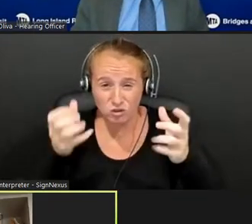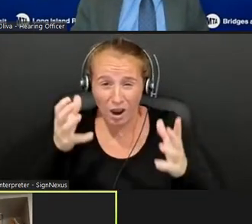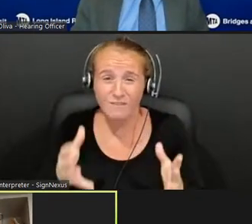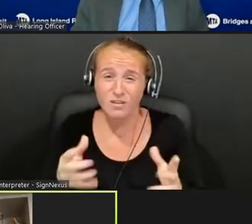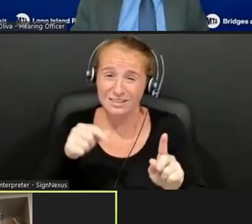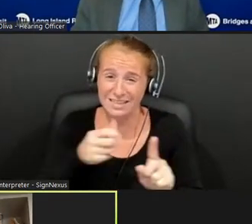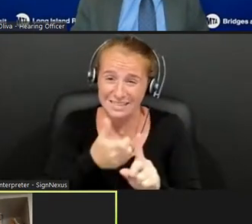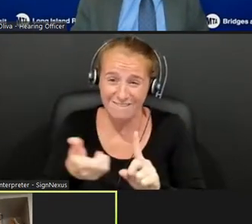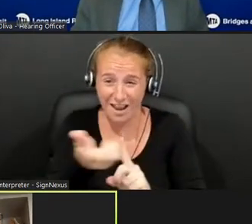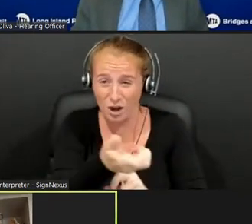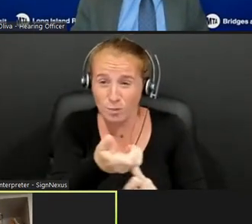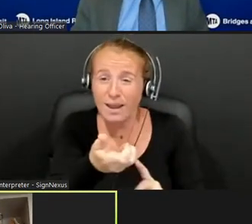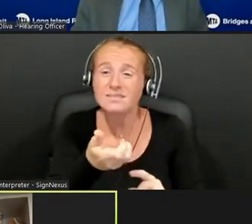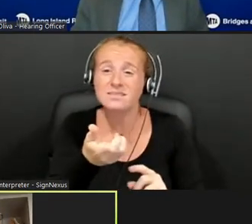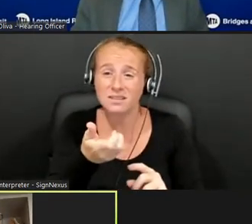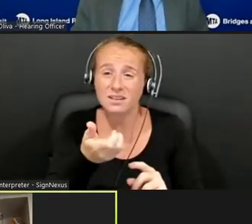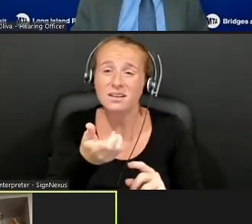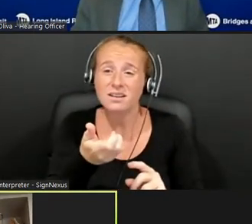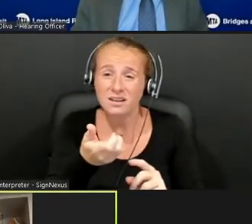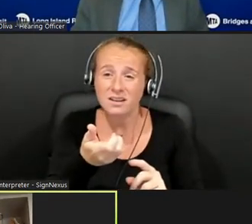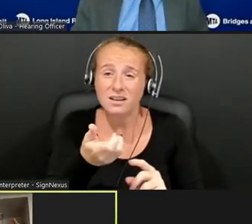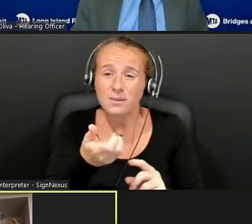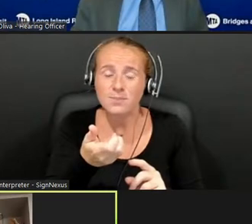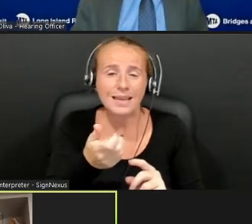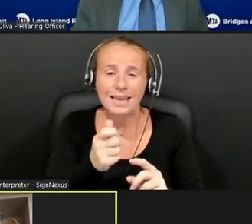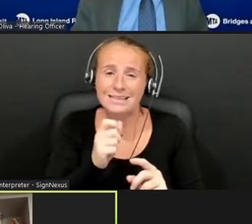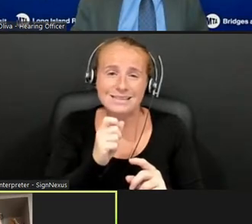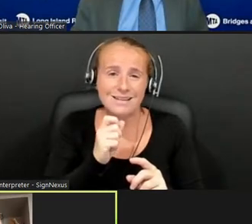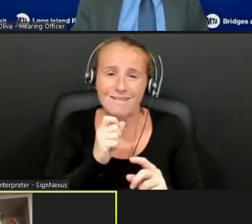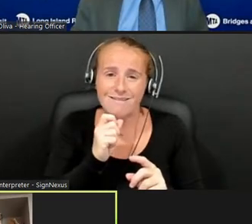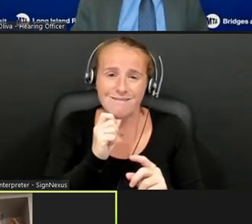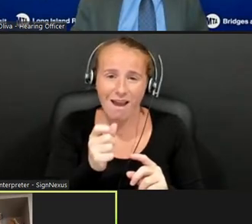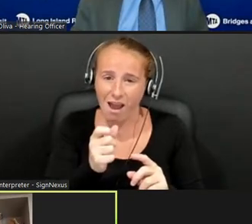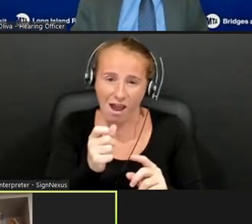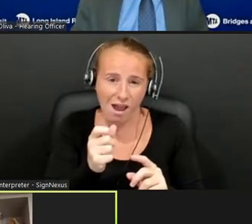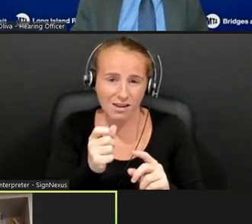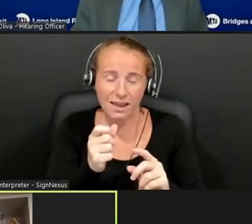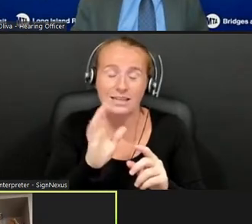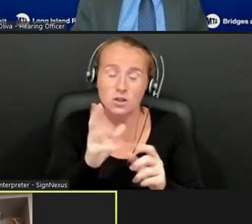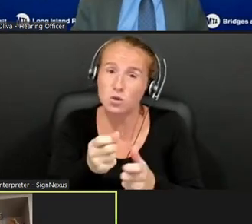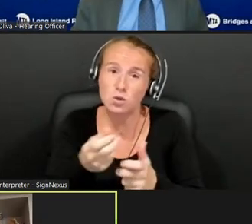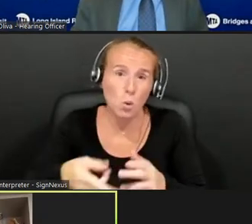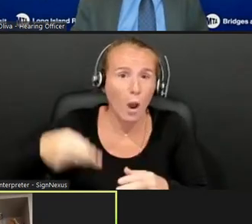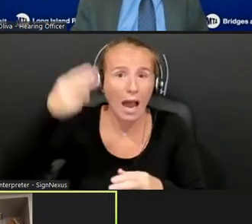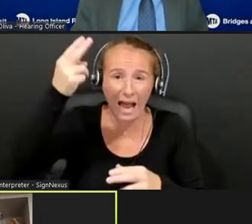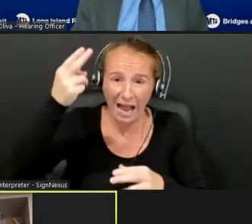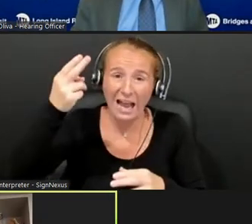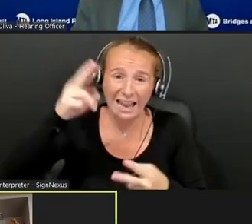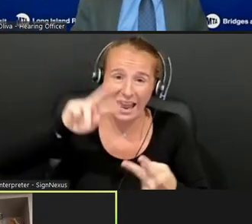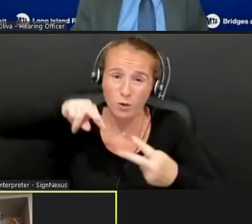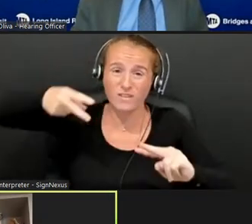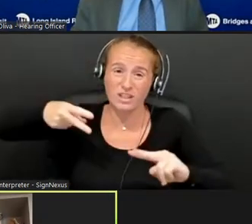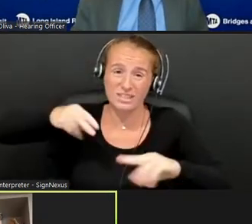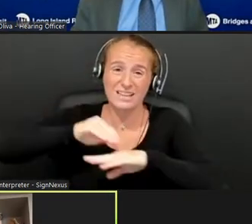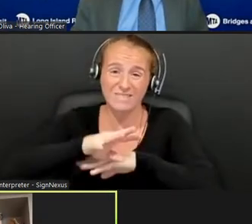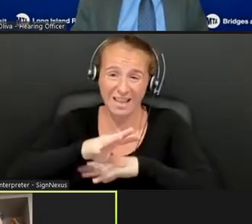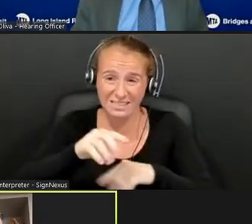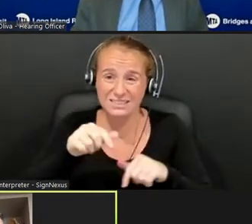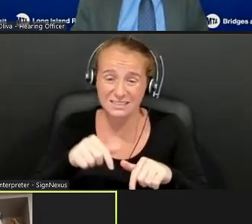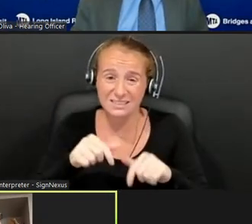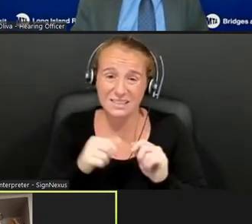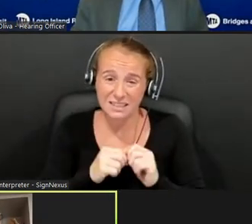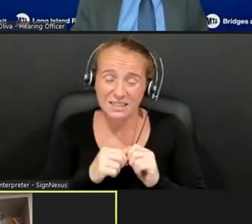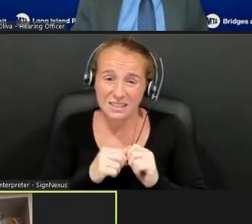describes is his corporate disproportionately high and adverse harmful effects that congestion pricing will have on them